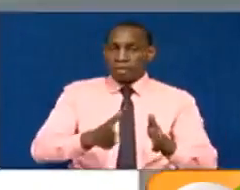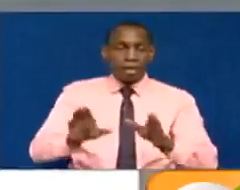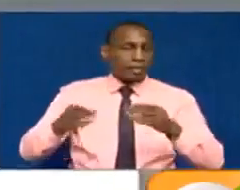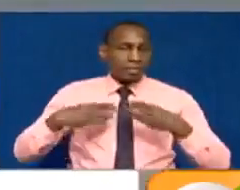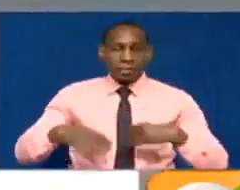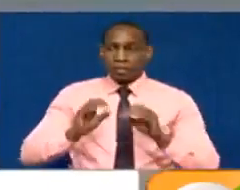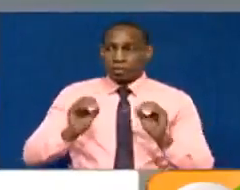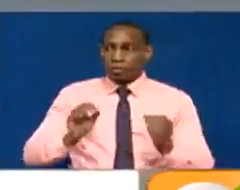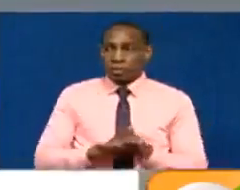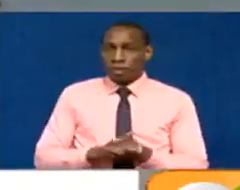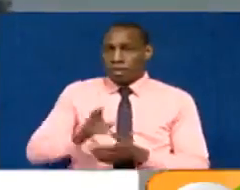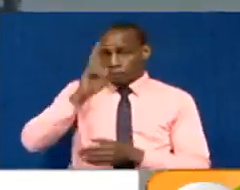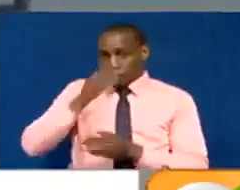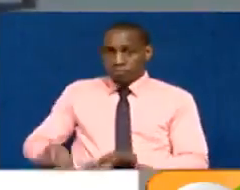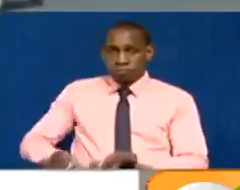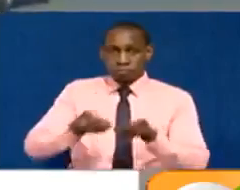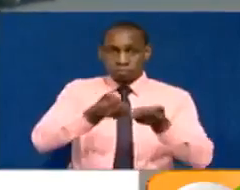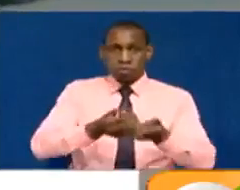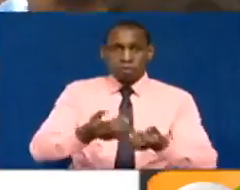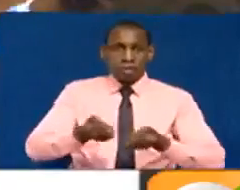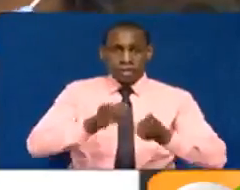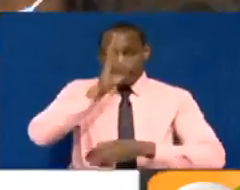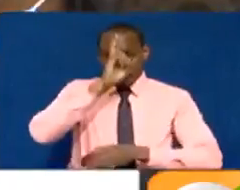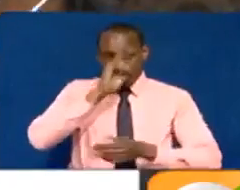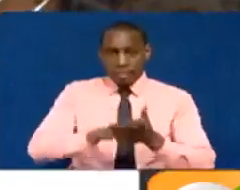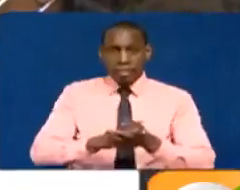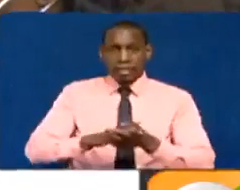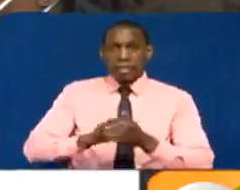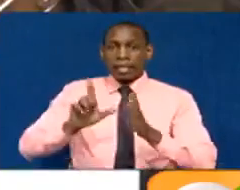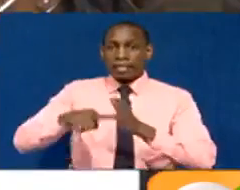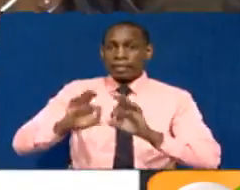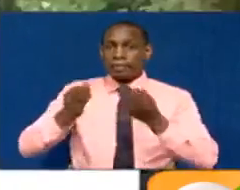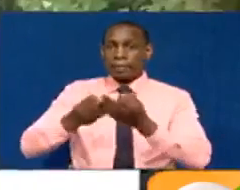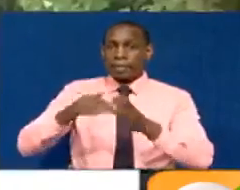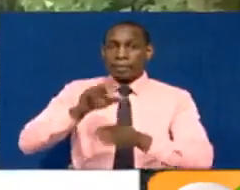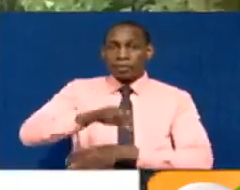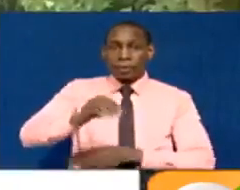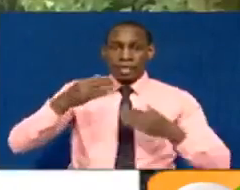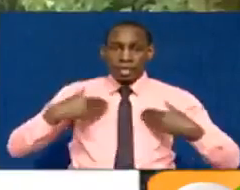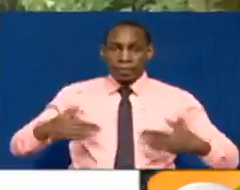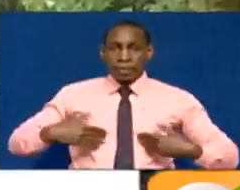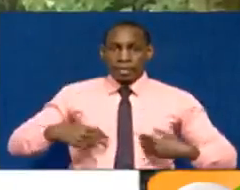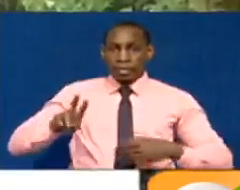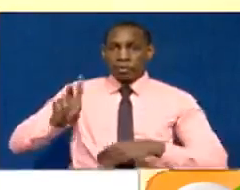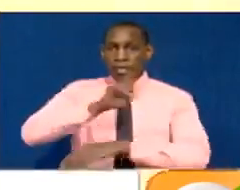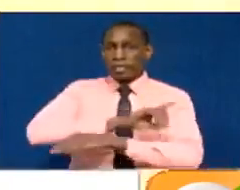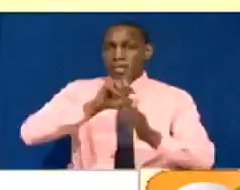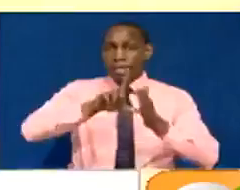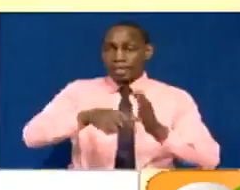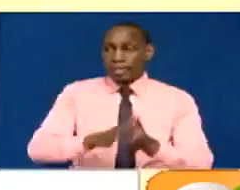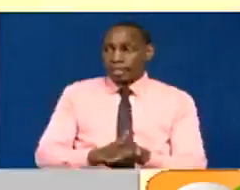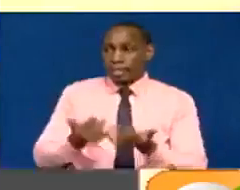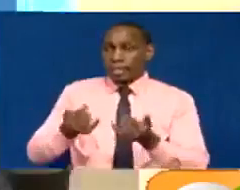hear none of it. They bundled him inside a vehicle only for the family members to find his body 2 days later.